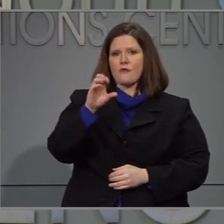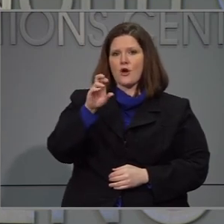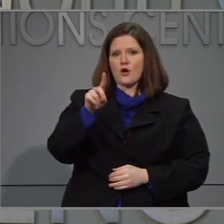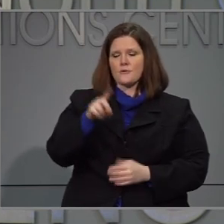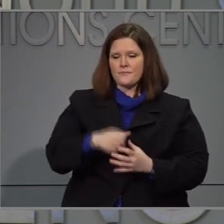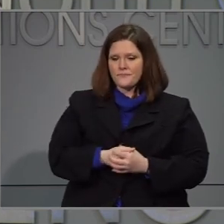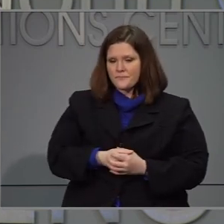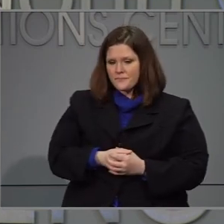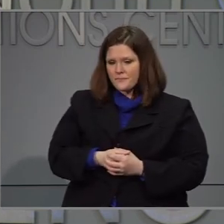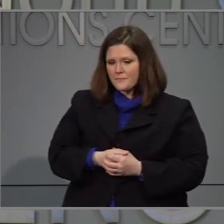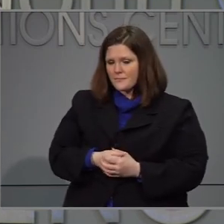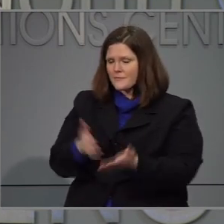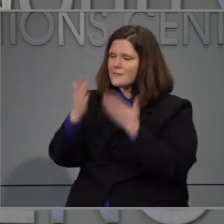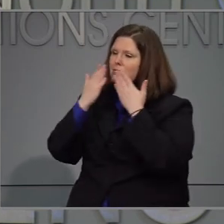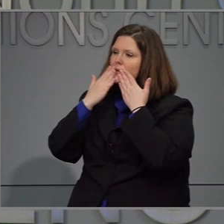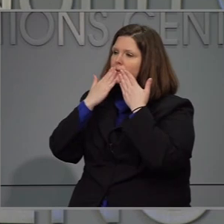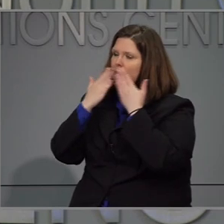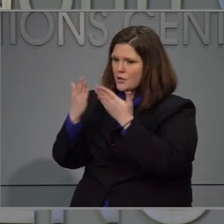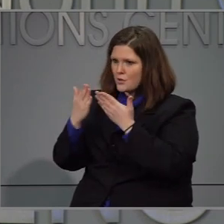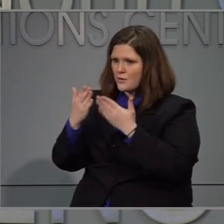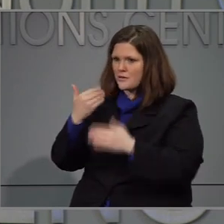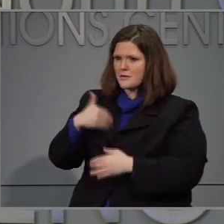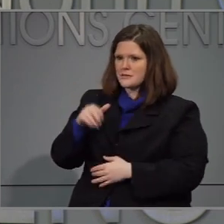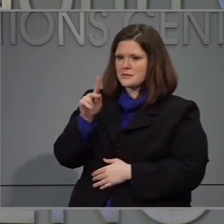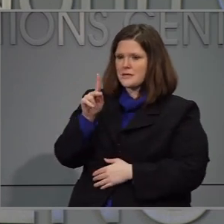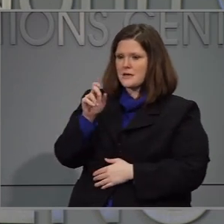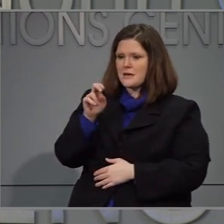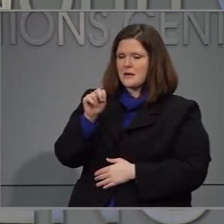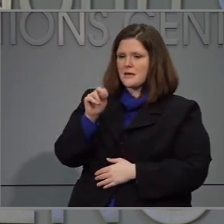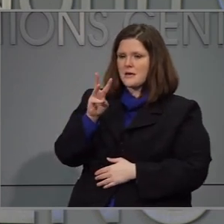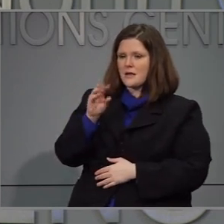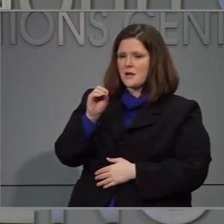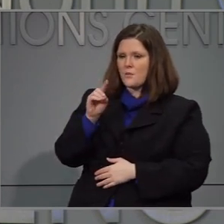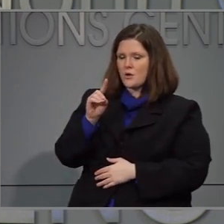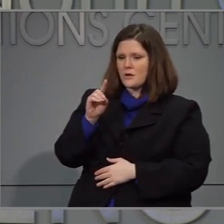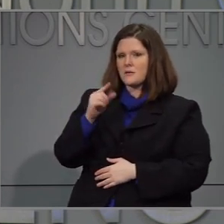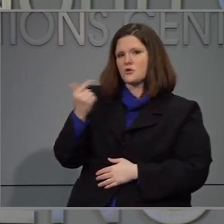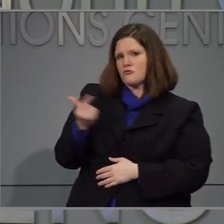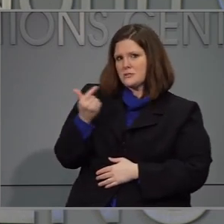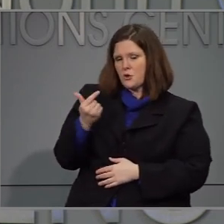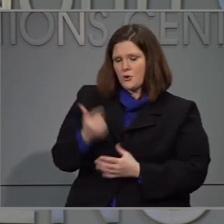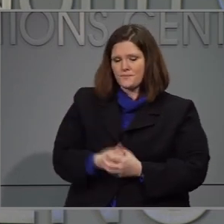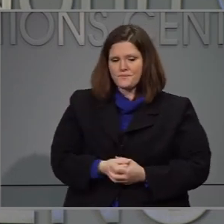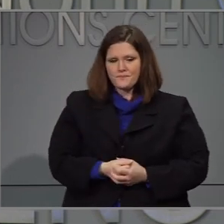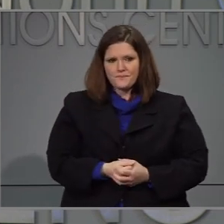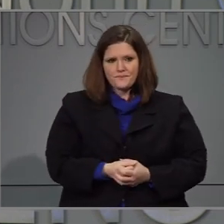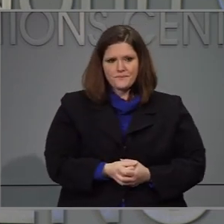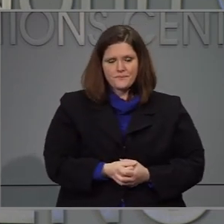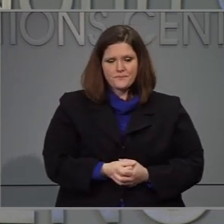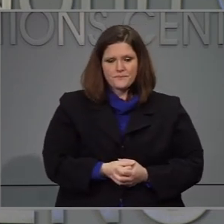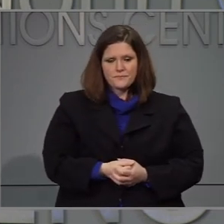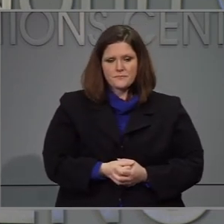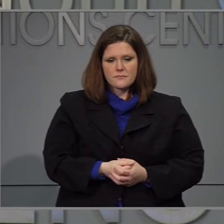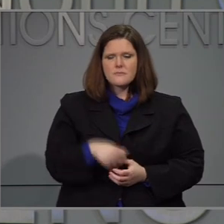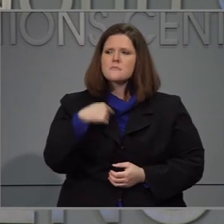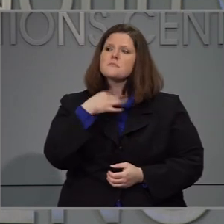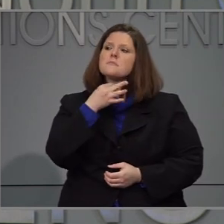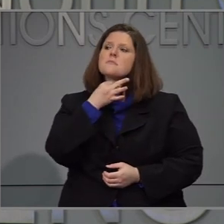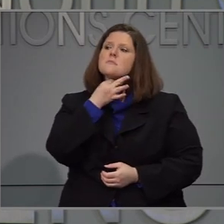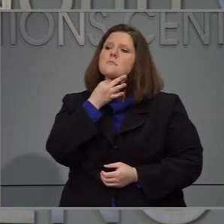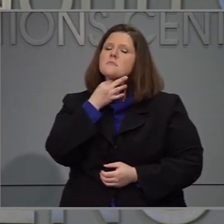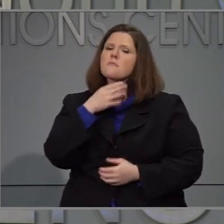Hi, thank you for taking my call. This is Kenwin Karana with the News and Record in Greensboro. I was wondering, when does the